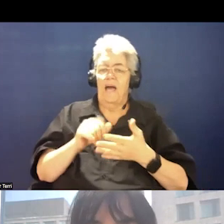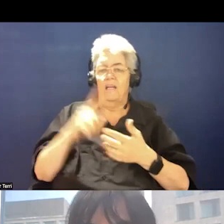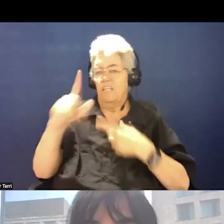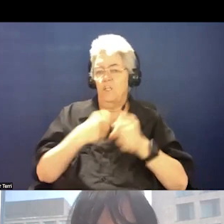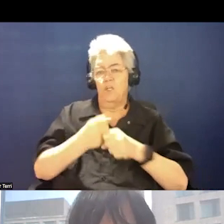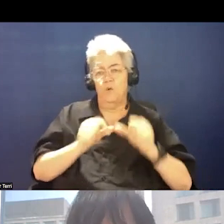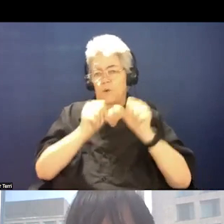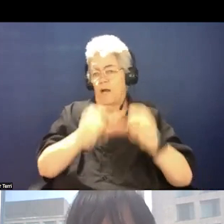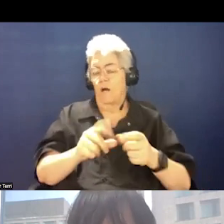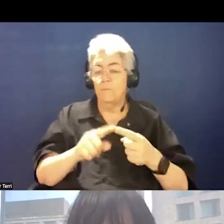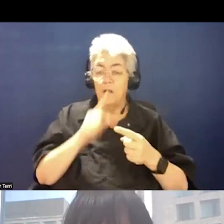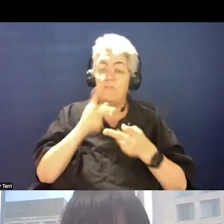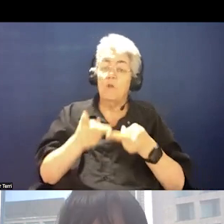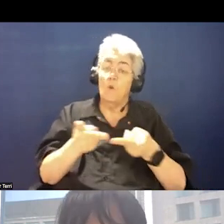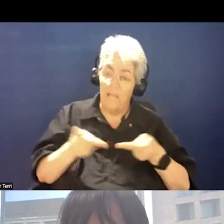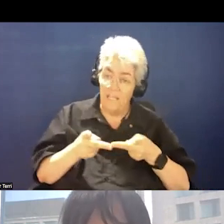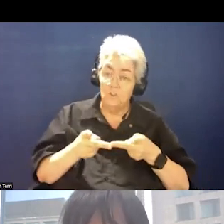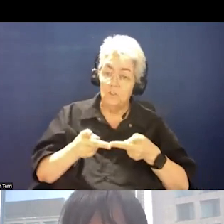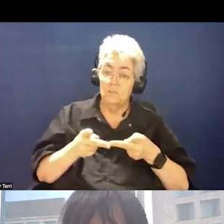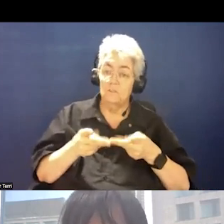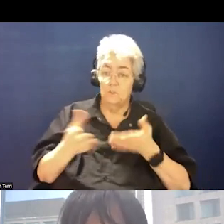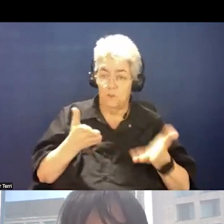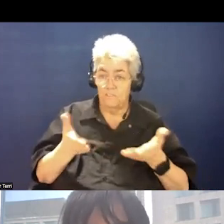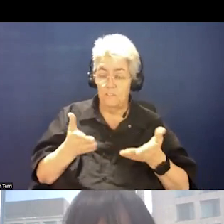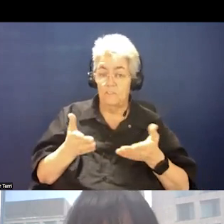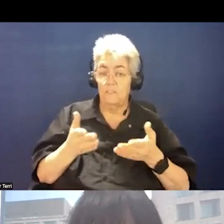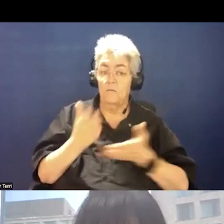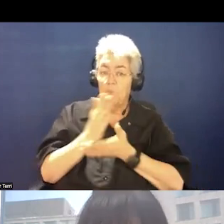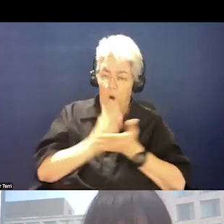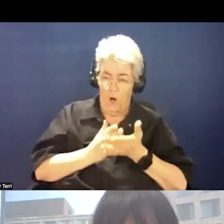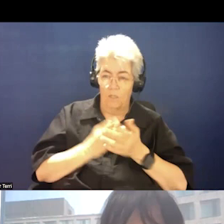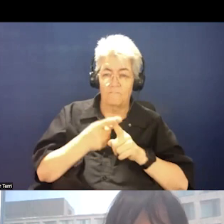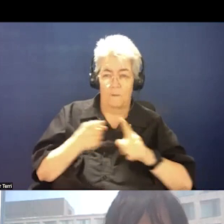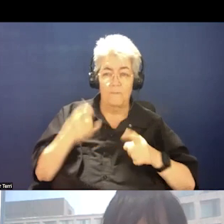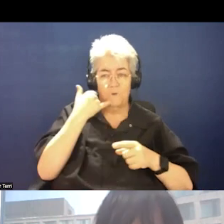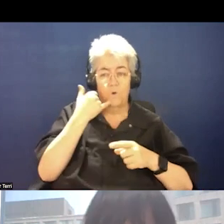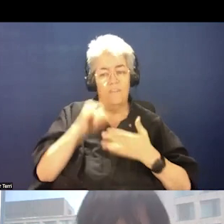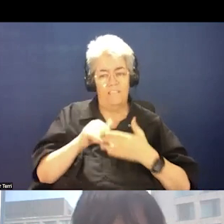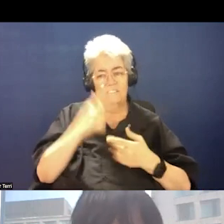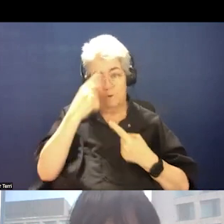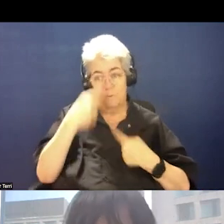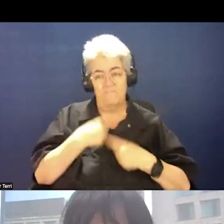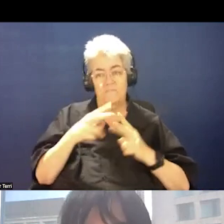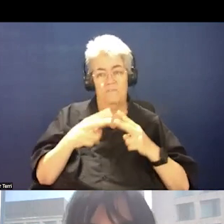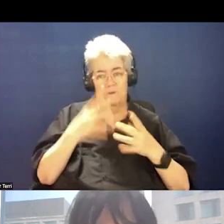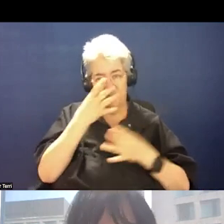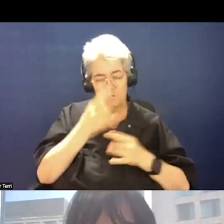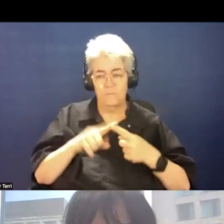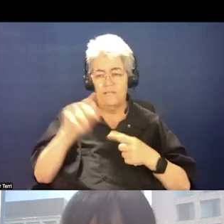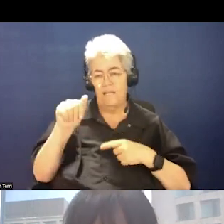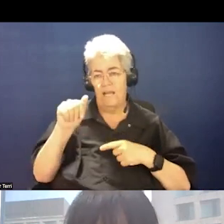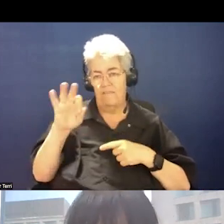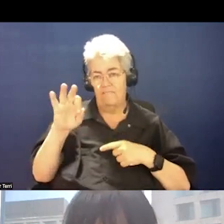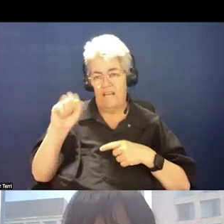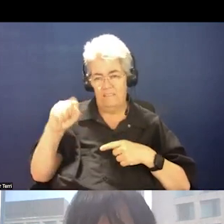the location service aspect is something that I know I find really interesting given our work at AFSP. And I